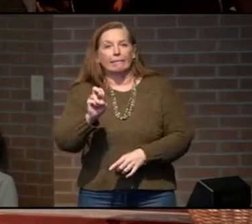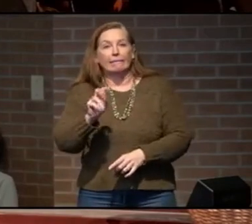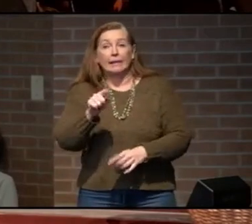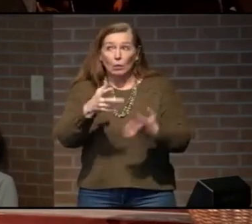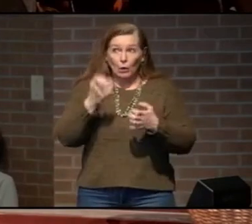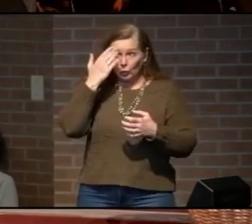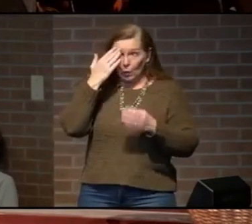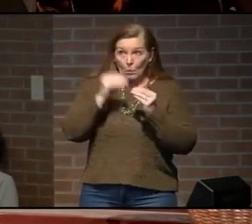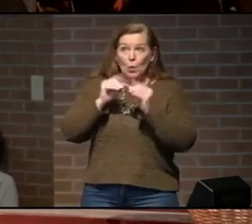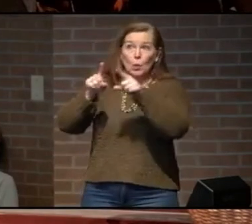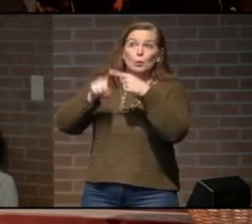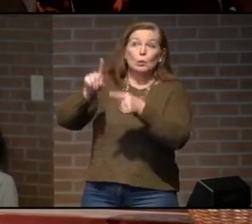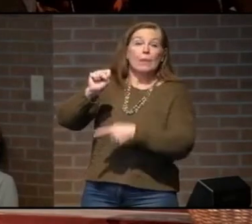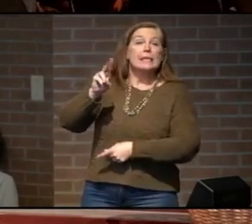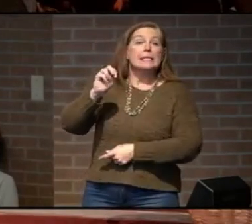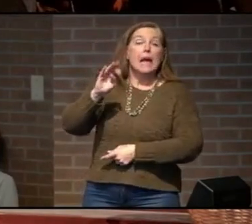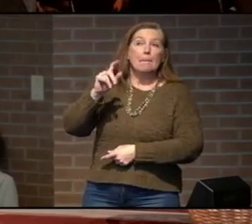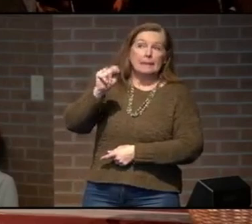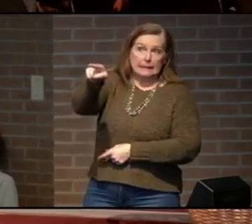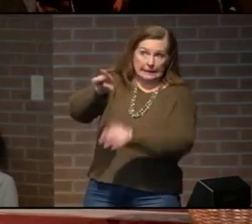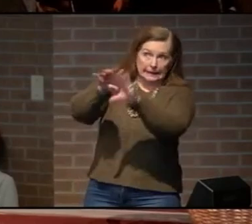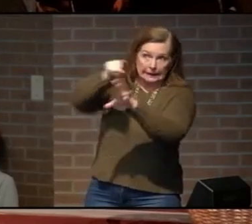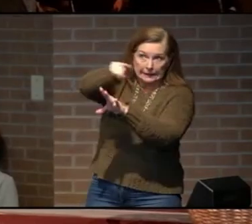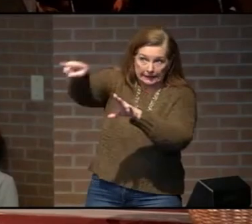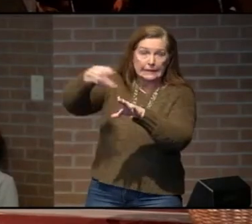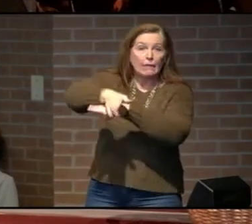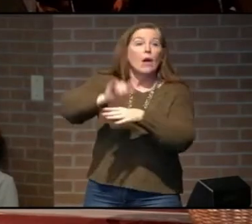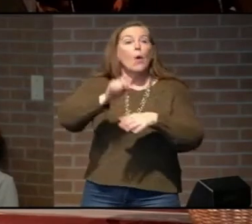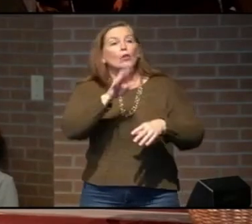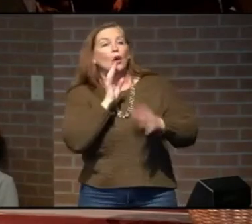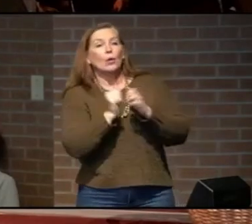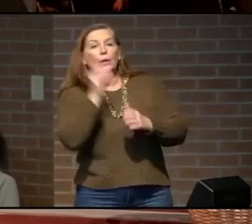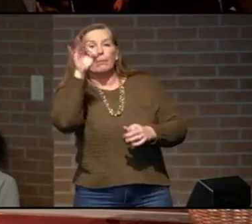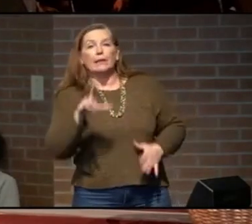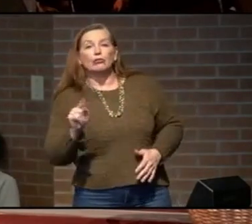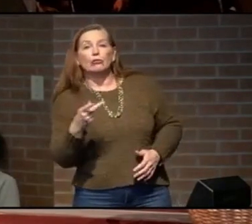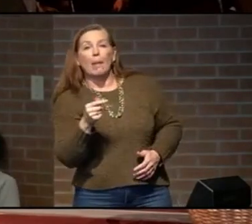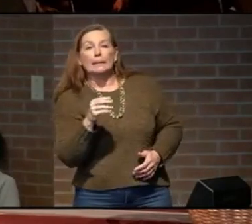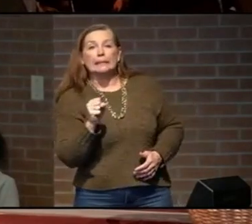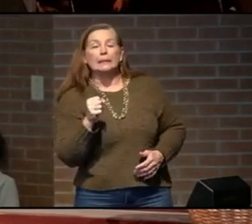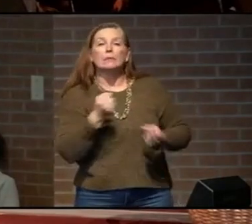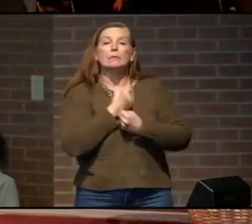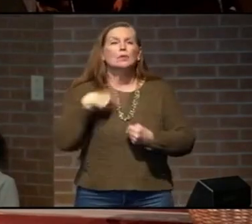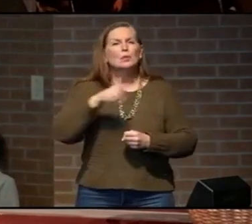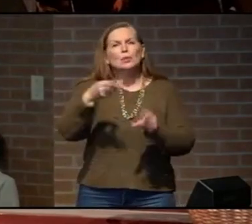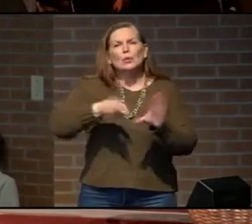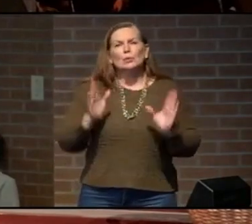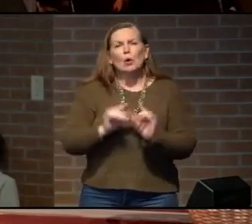summit afterwards. There's information there, or you can talk to Pastor Thomas. We would love to have you join a small group this